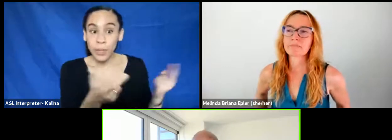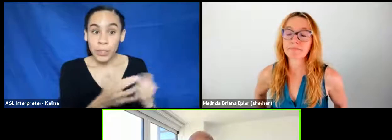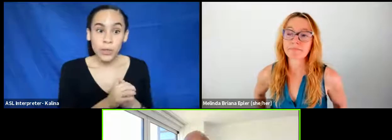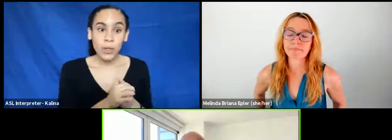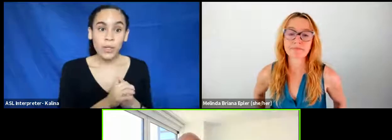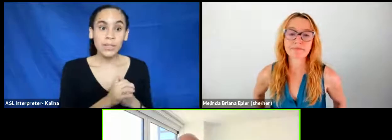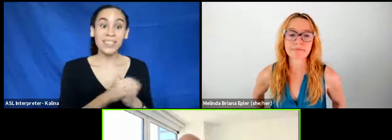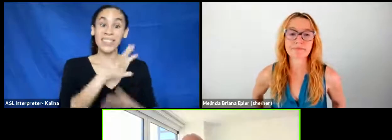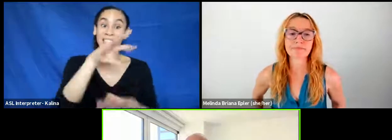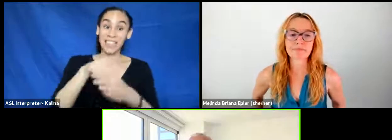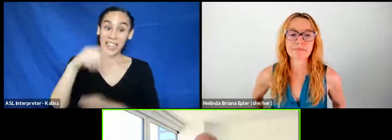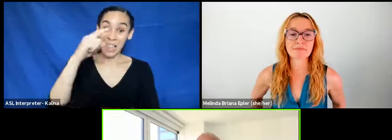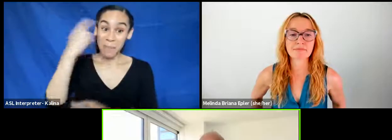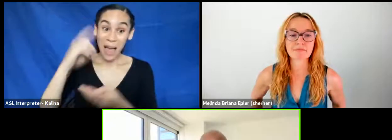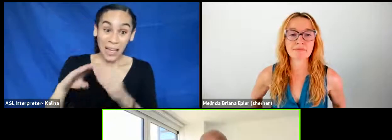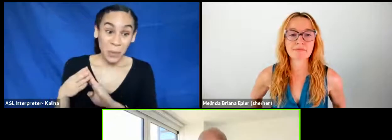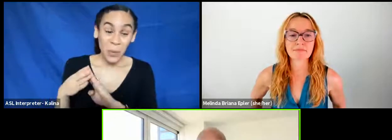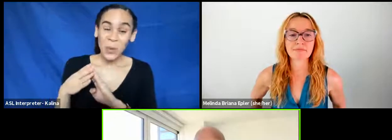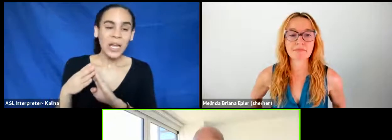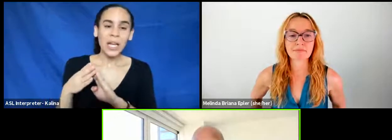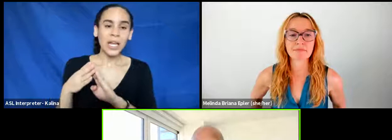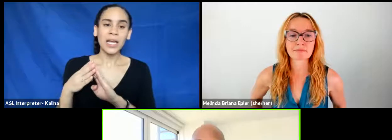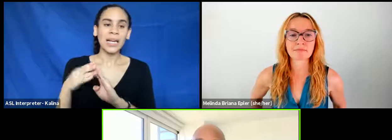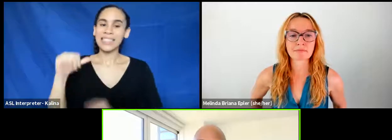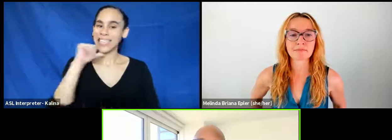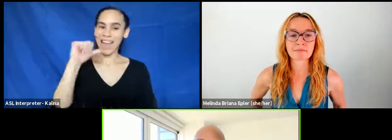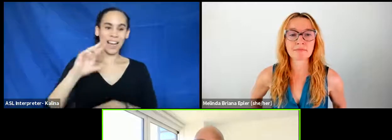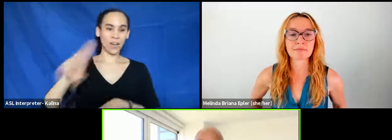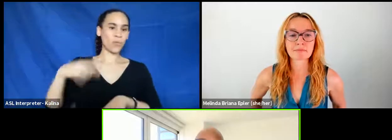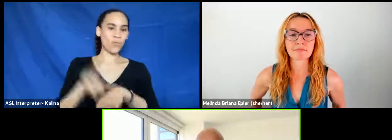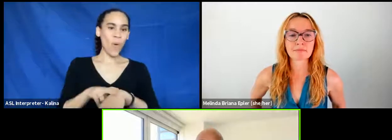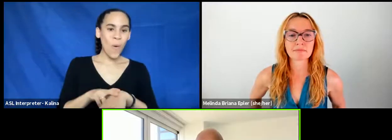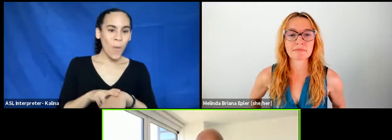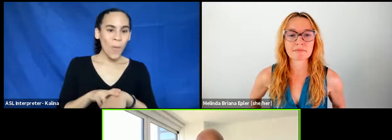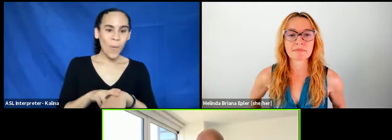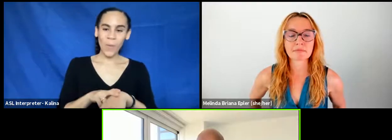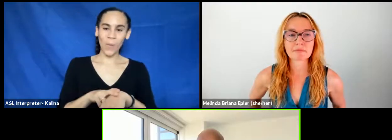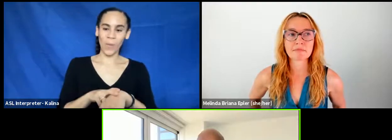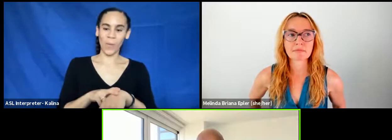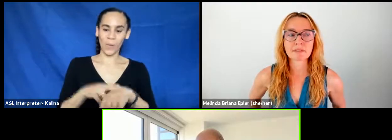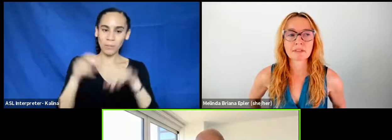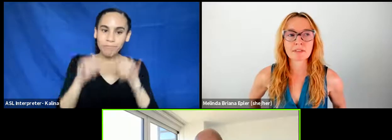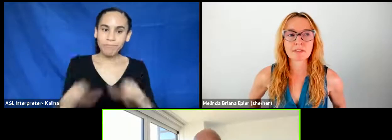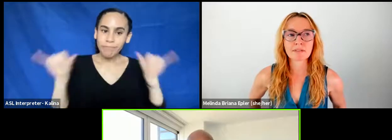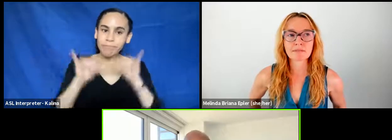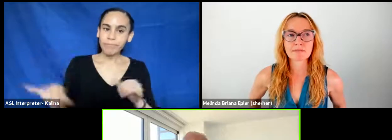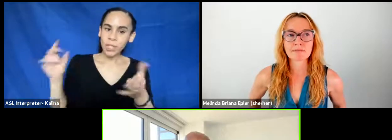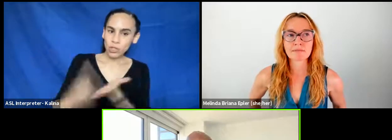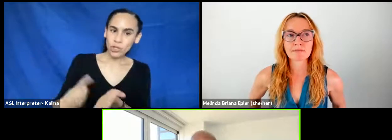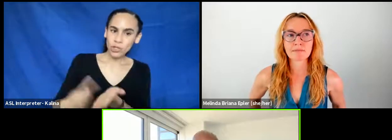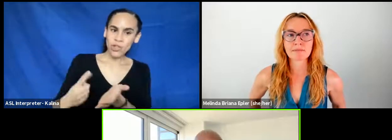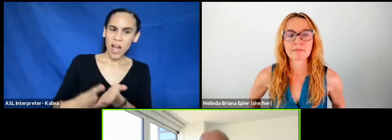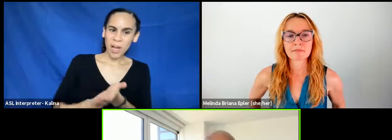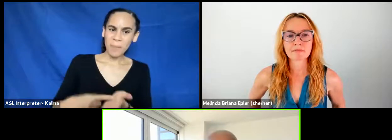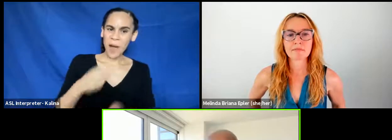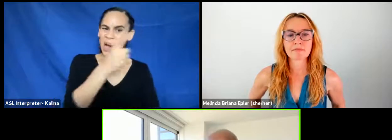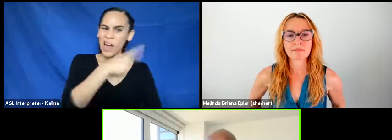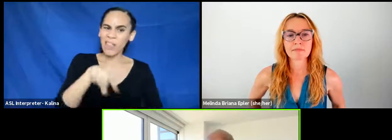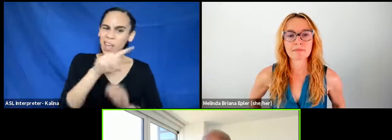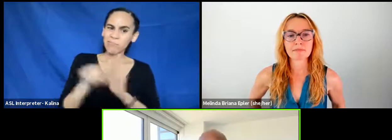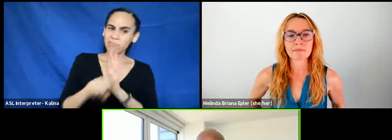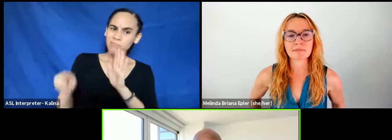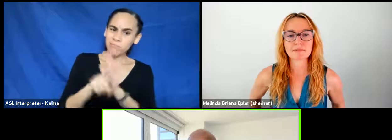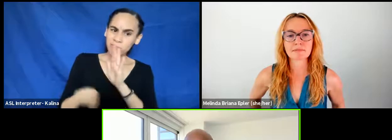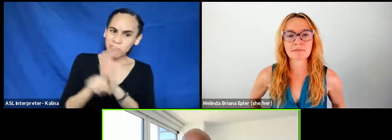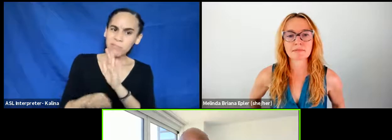Yeah. Black community, that hasn't been a normalized thing to communicate and talk about. It's being shamed upon. So that's Mm.